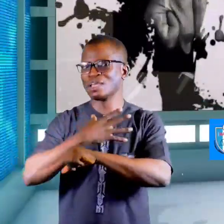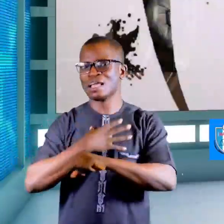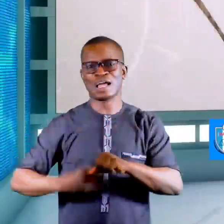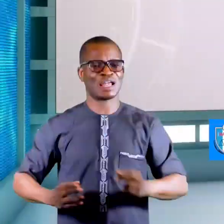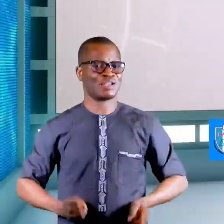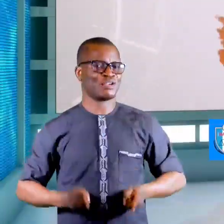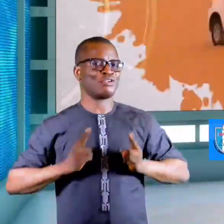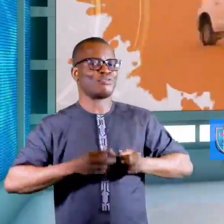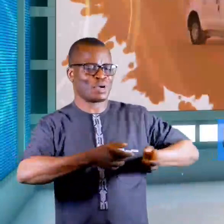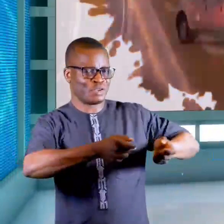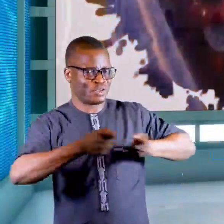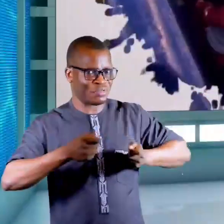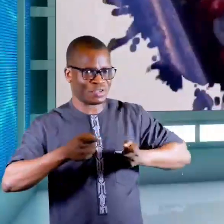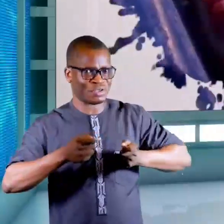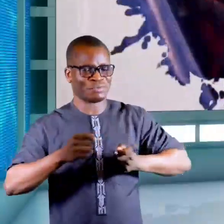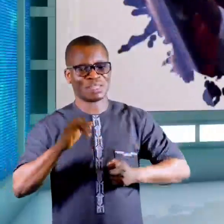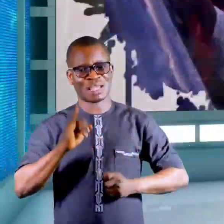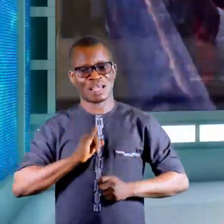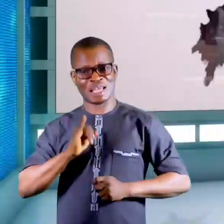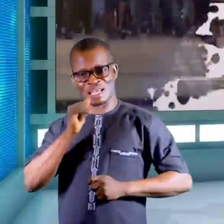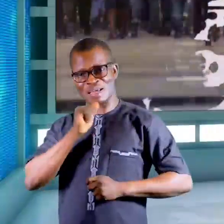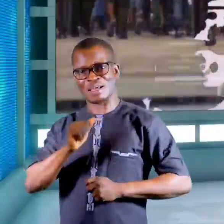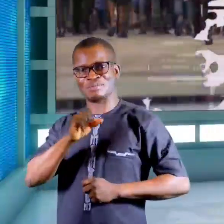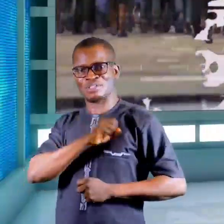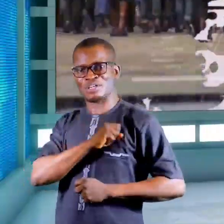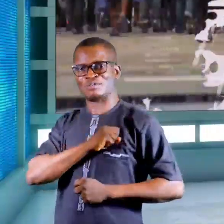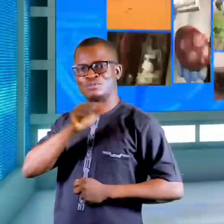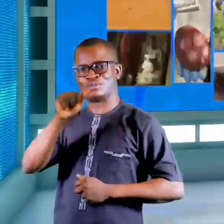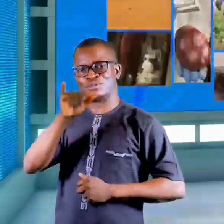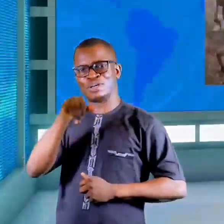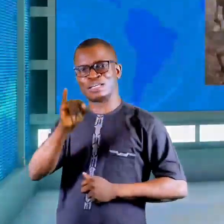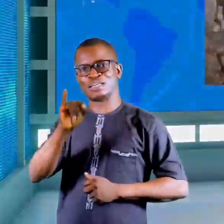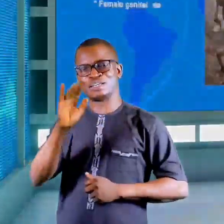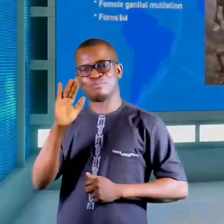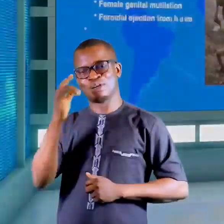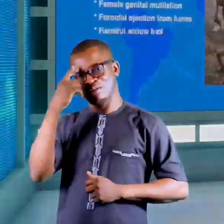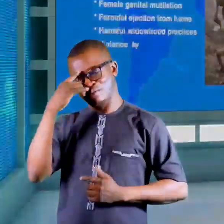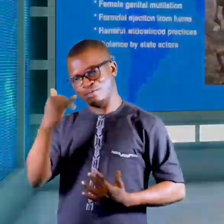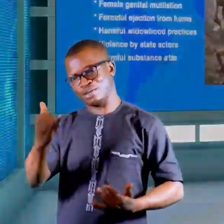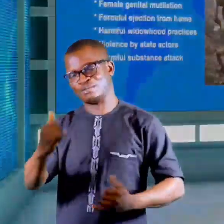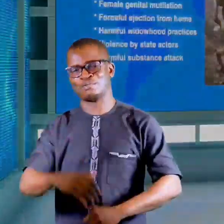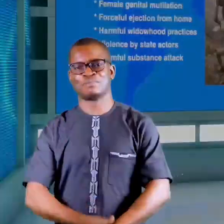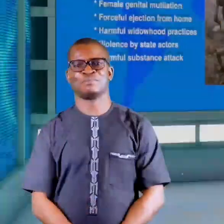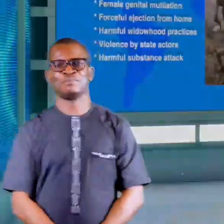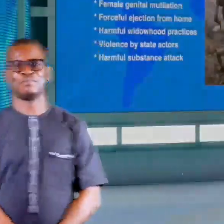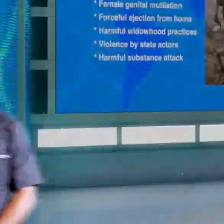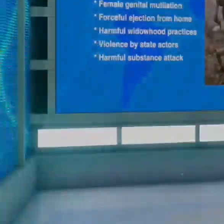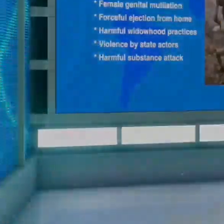and human trafficking. I'm Angela Agbegi. Bye for now.